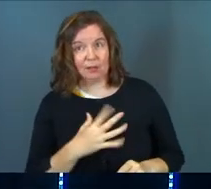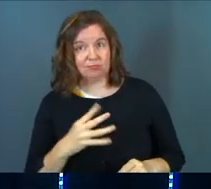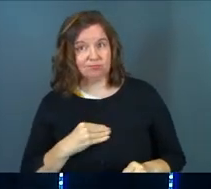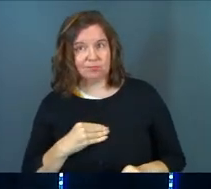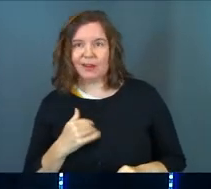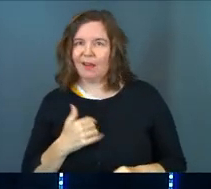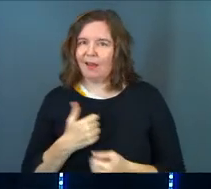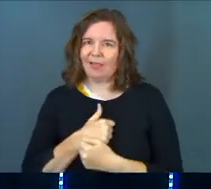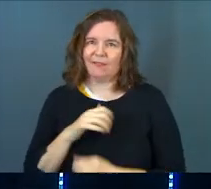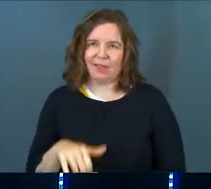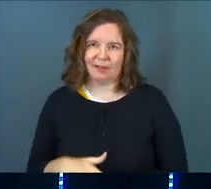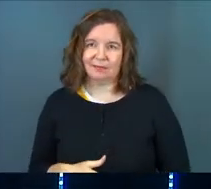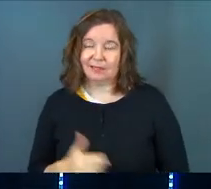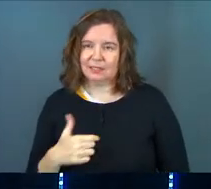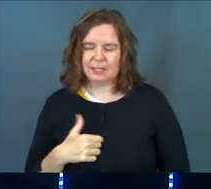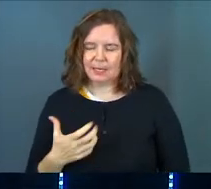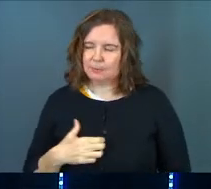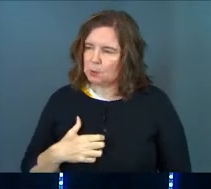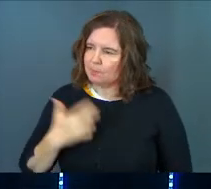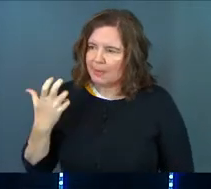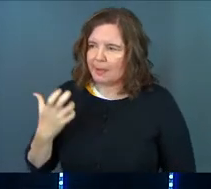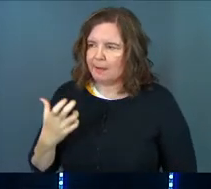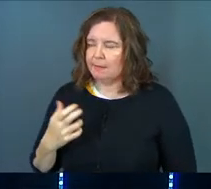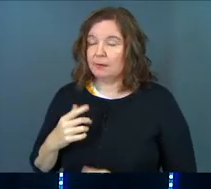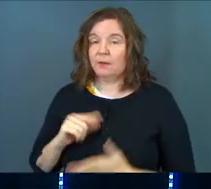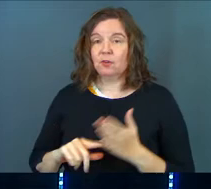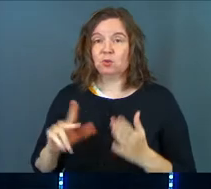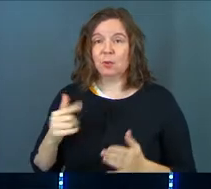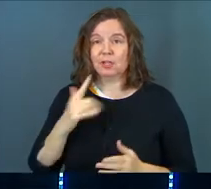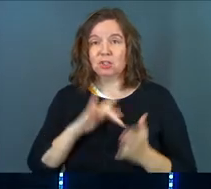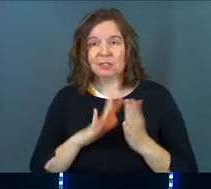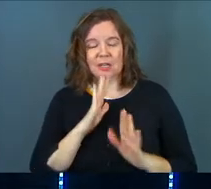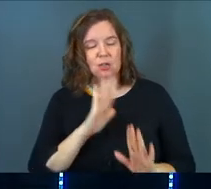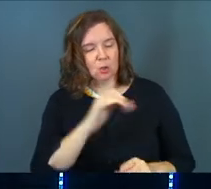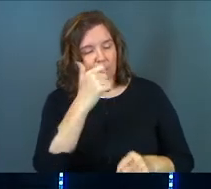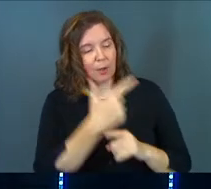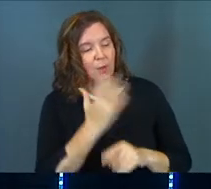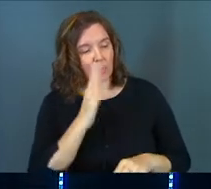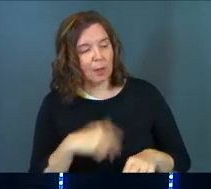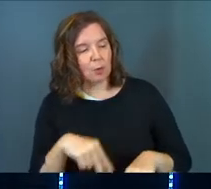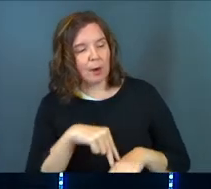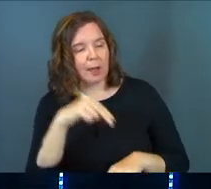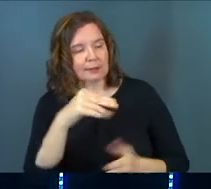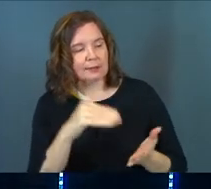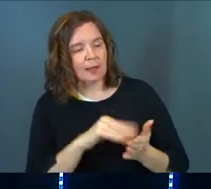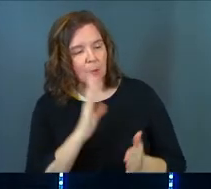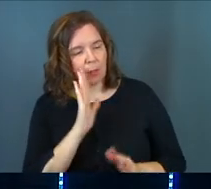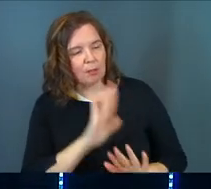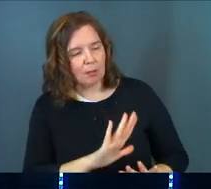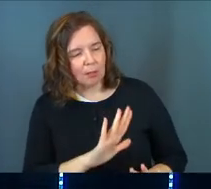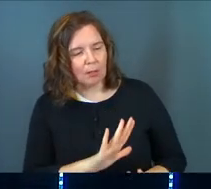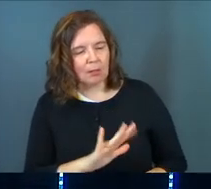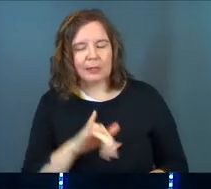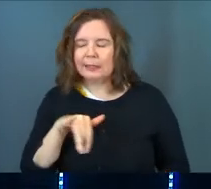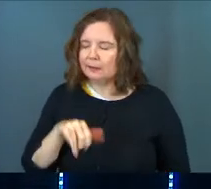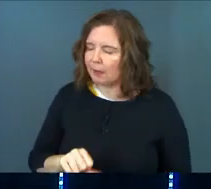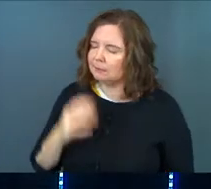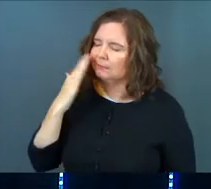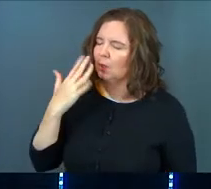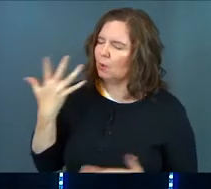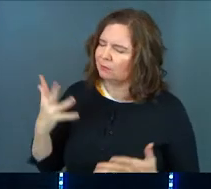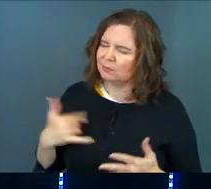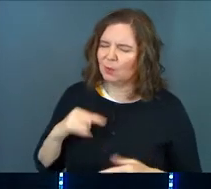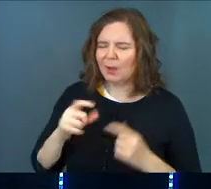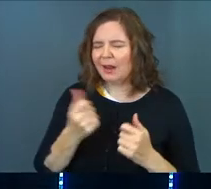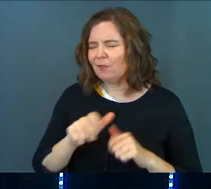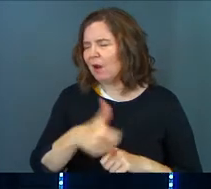it. I just love that. I'm so mad. Verse 23, Jesus told her, your brother will rise again. Yes, Martha said, he will